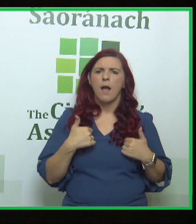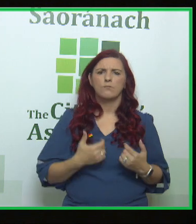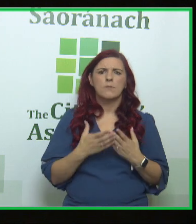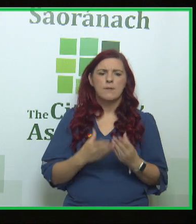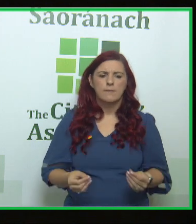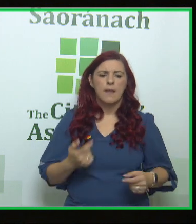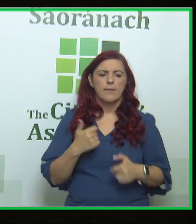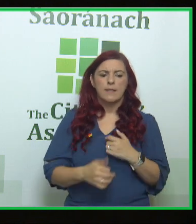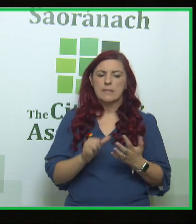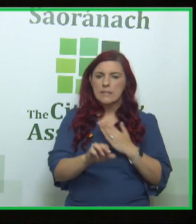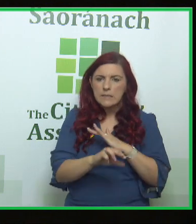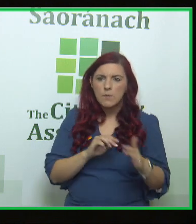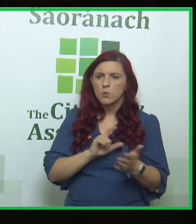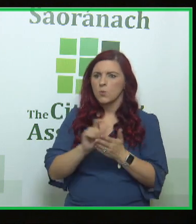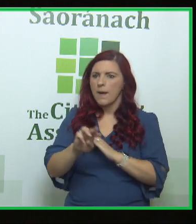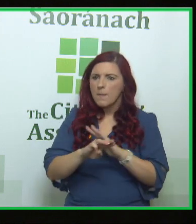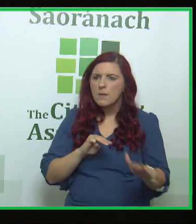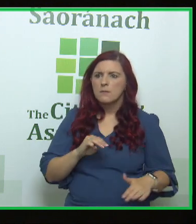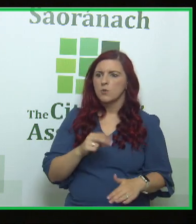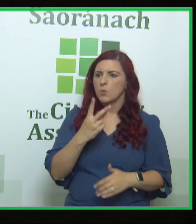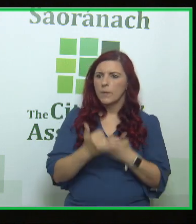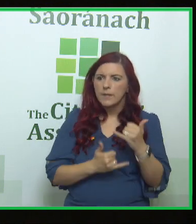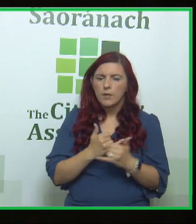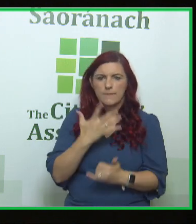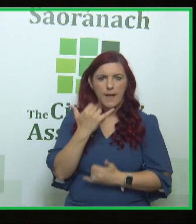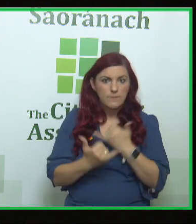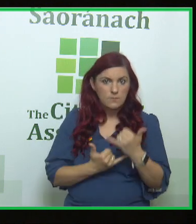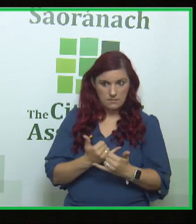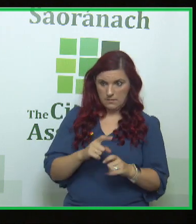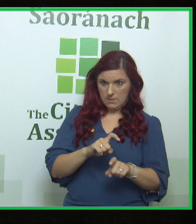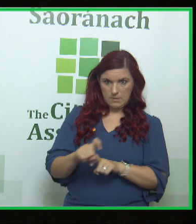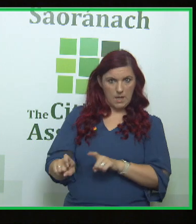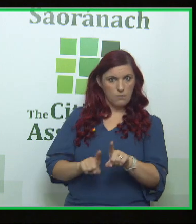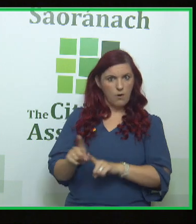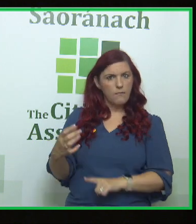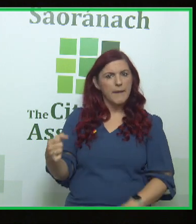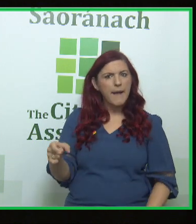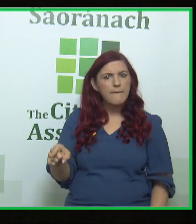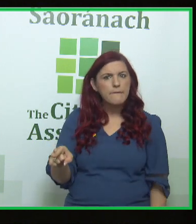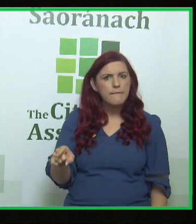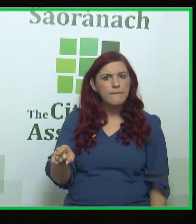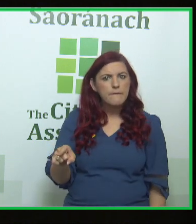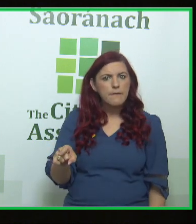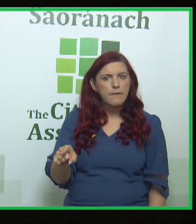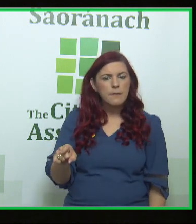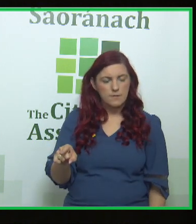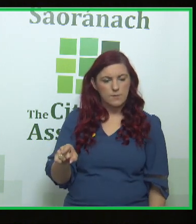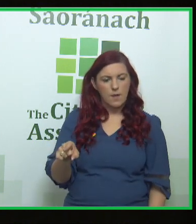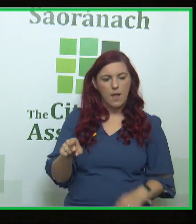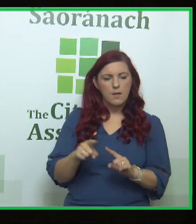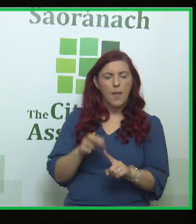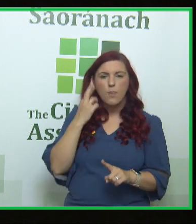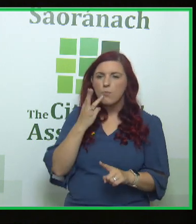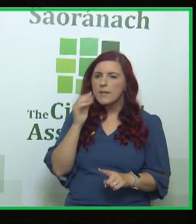come back in 6 months, 12 months, 24 months, 5 years, would that recovery still be sustained? And the reason why